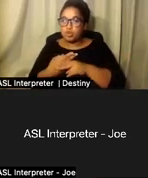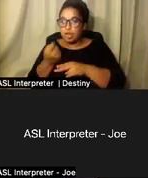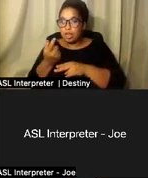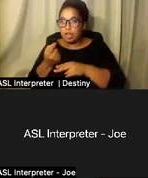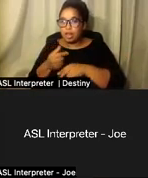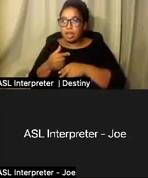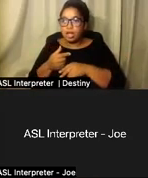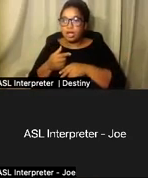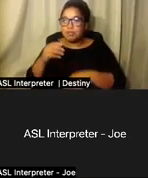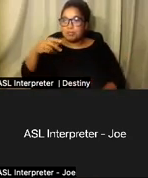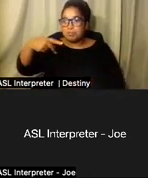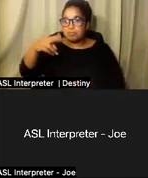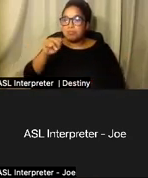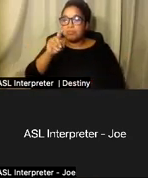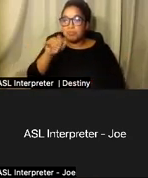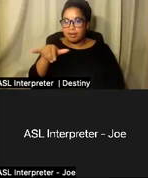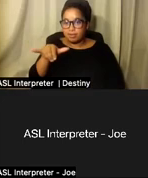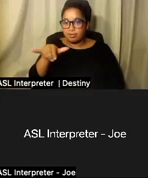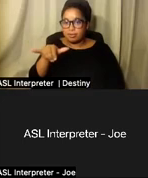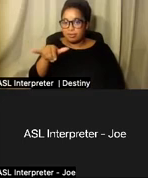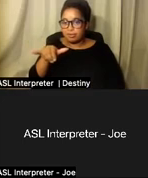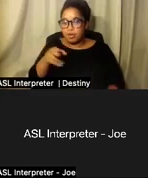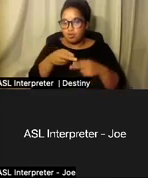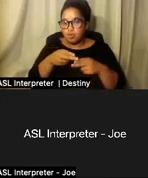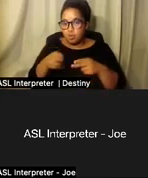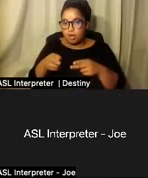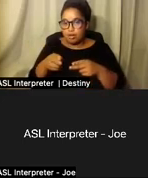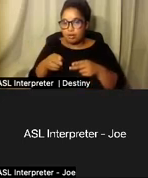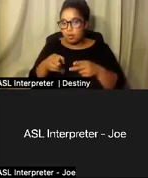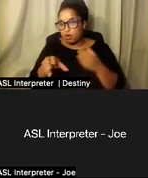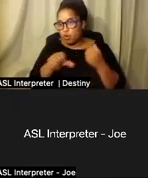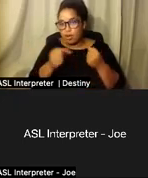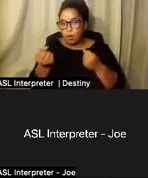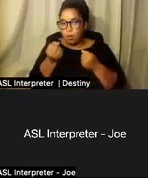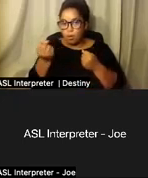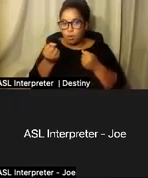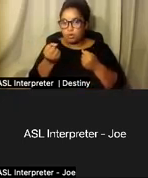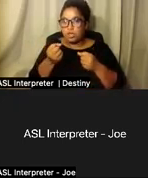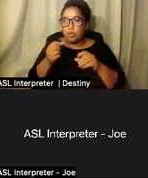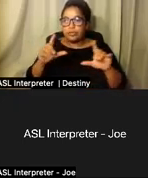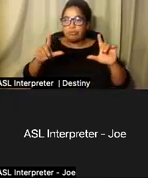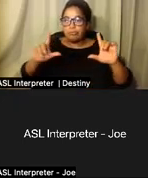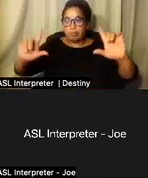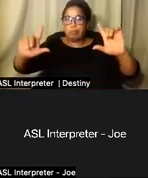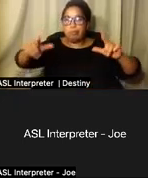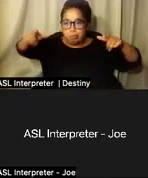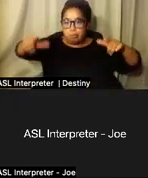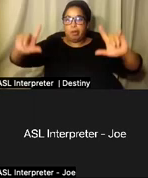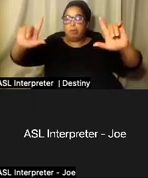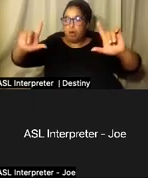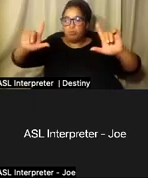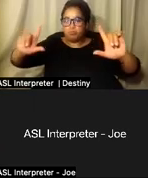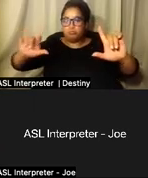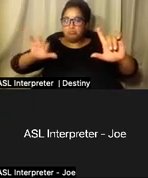putty to prevent that from going back, banging against the wall. So you can see right here, it's just a little light putty here.